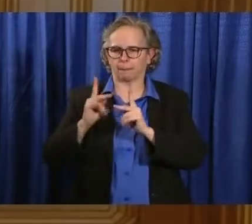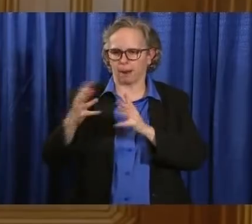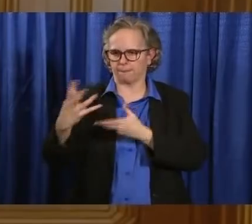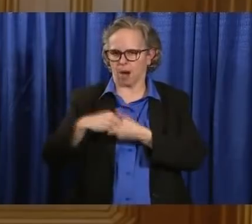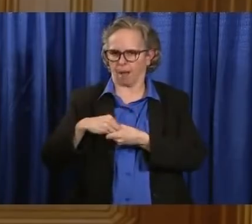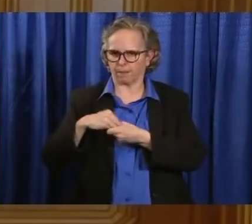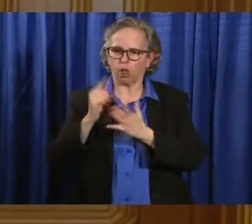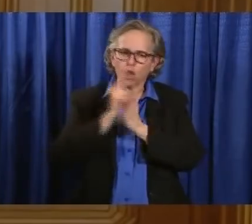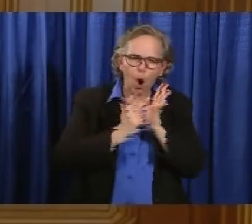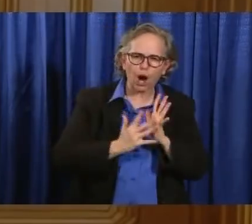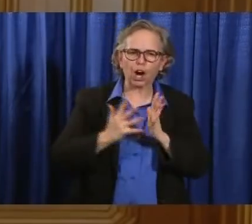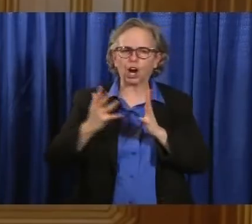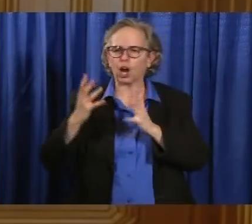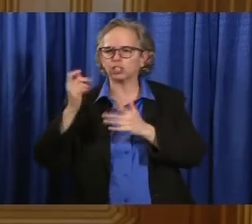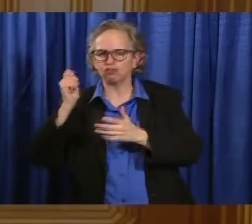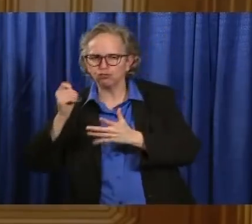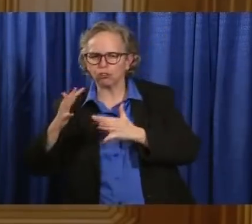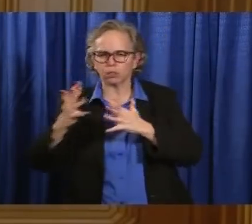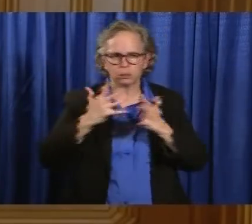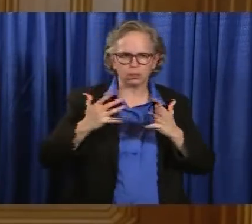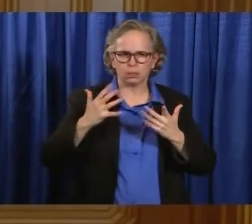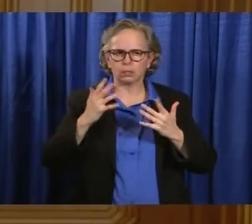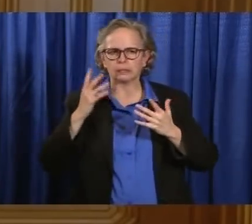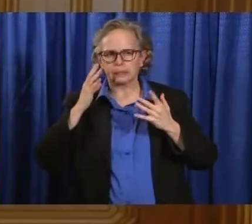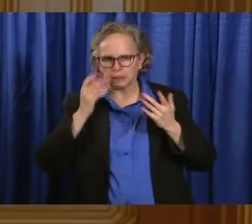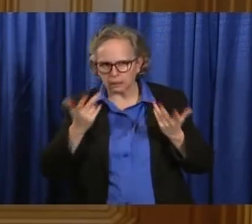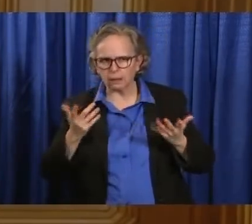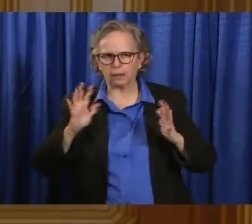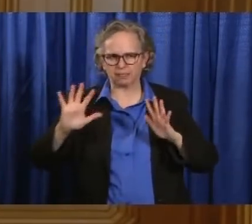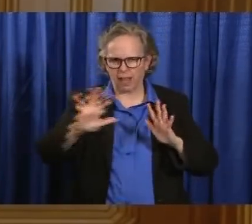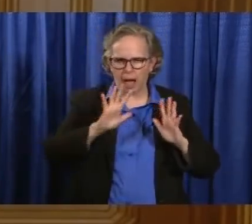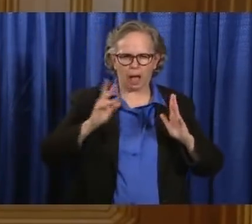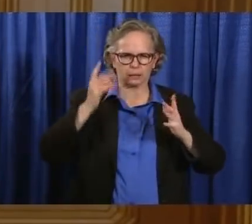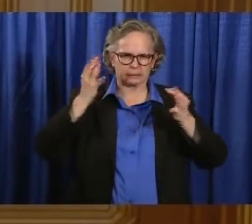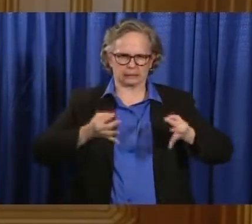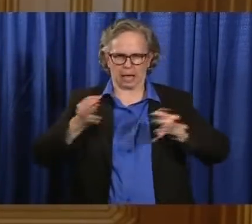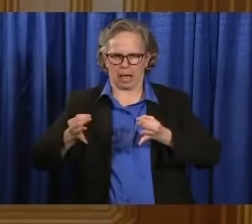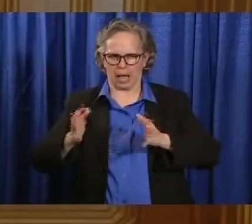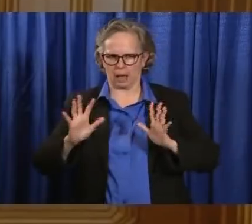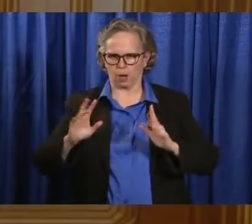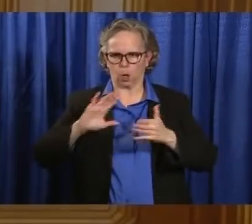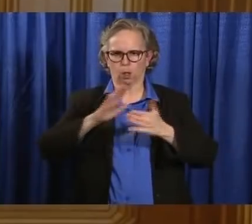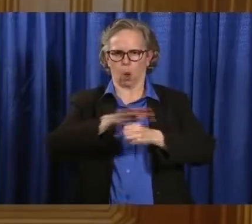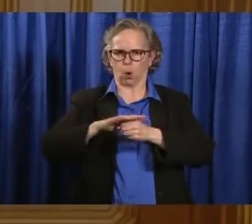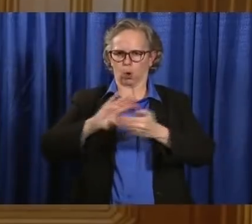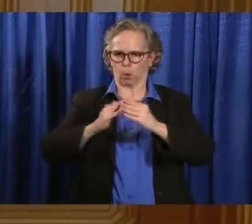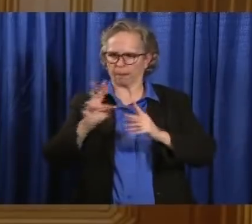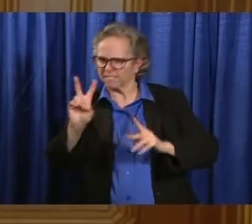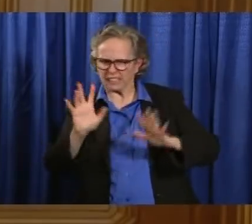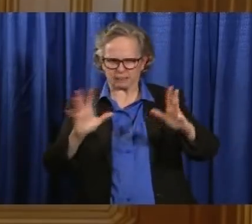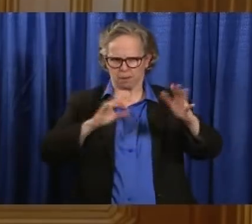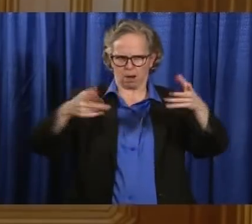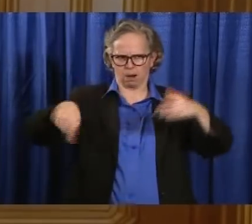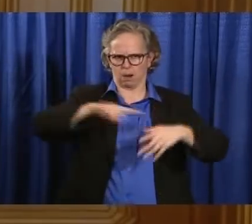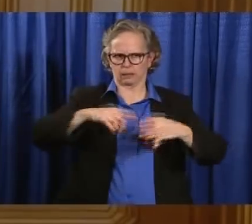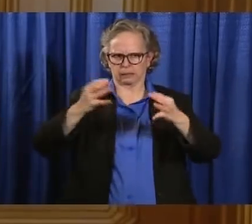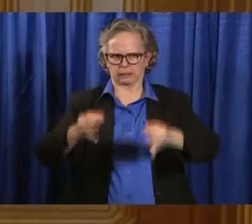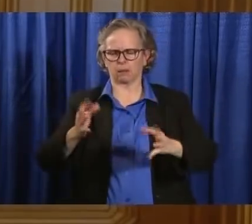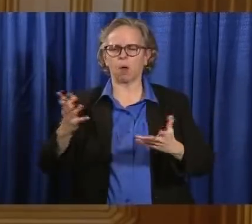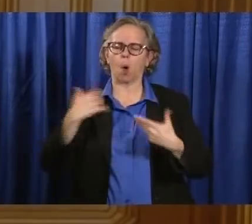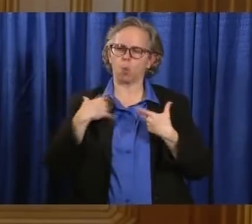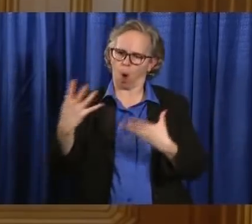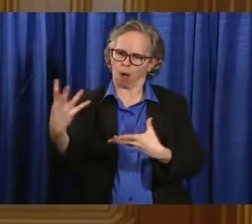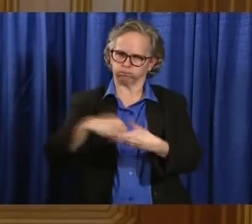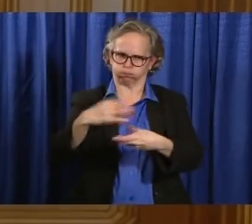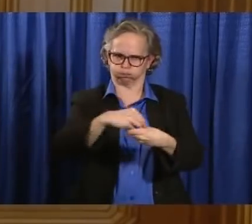We needed that local input. We wanted to allow the local community to have input through that